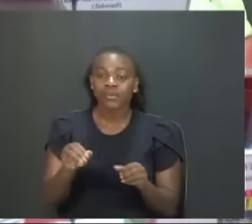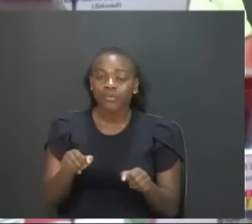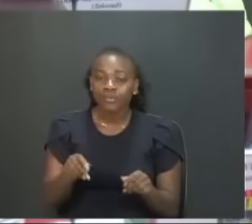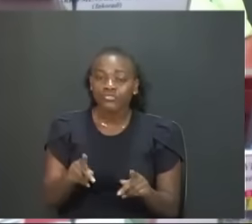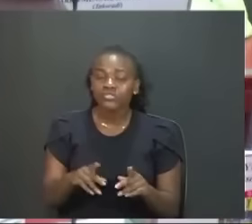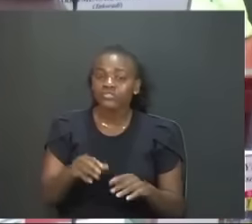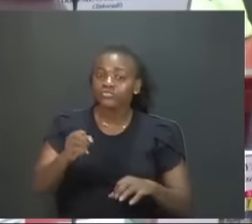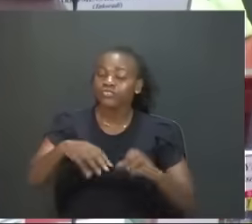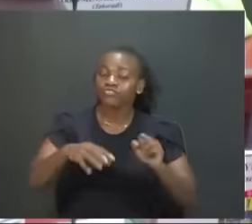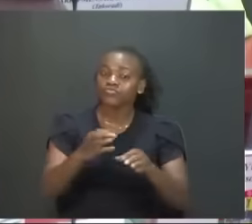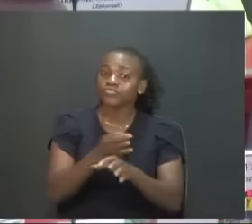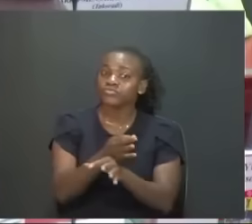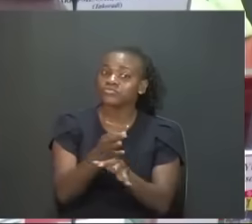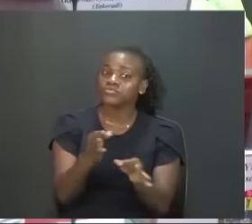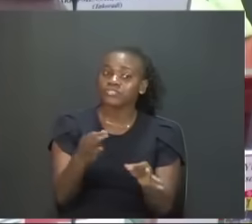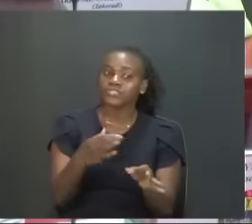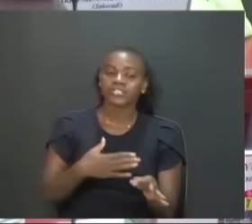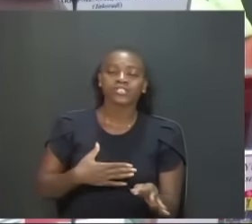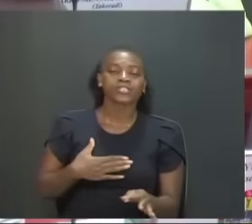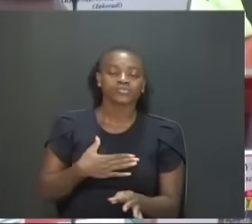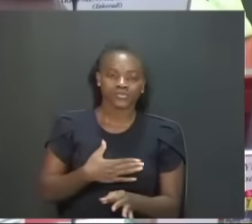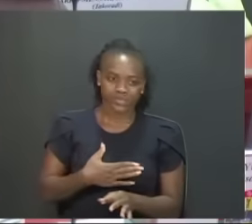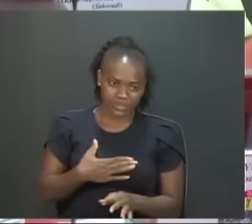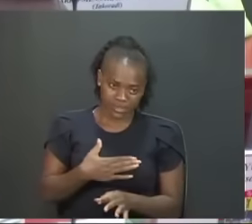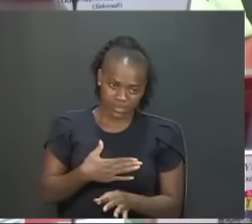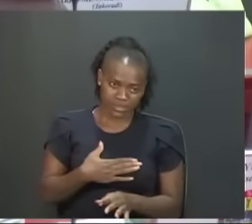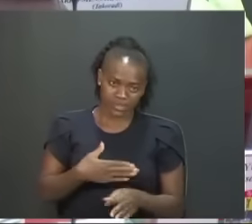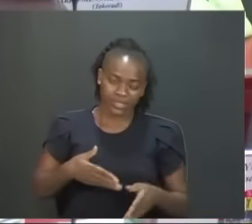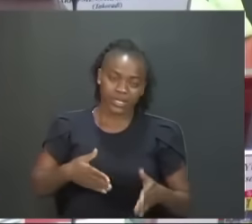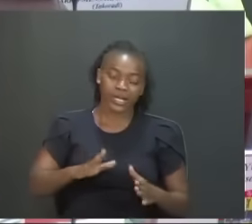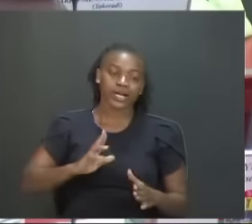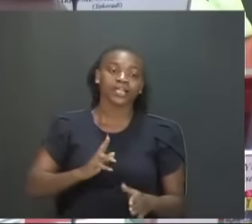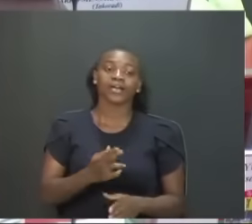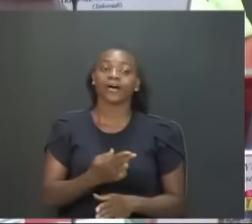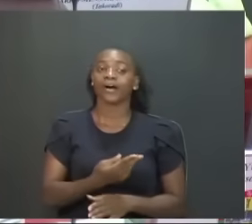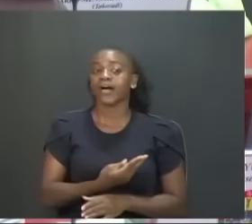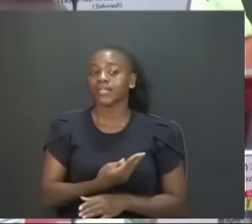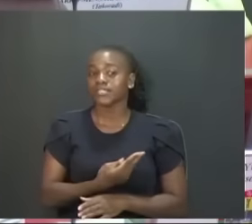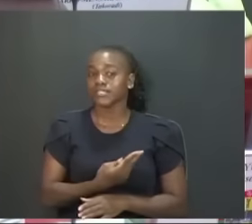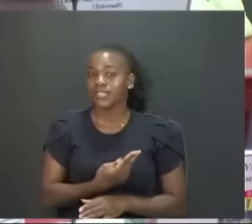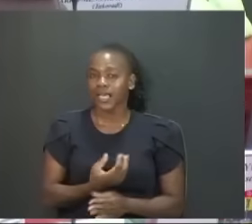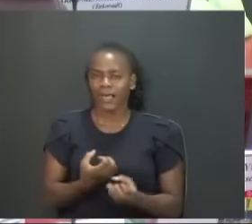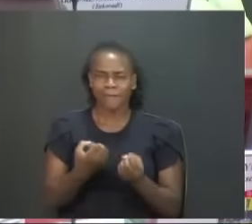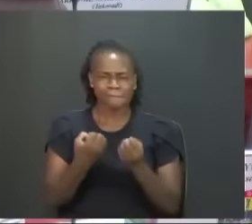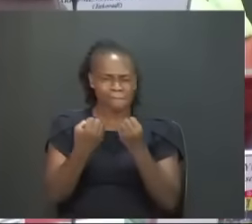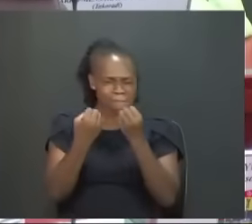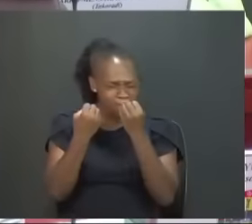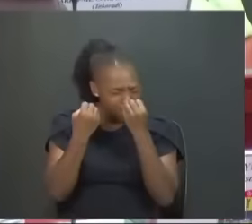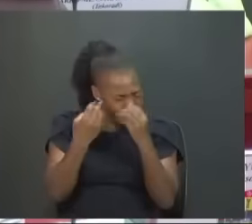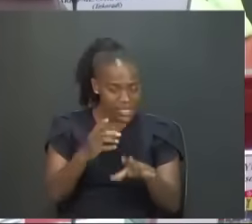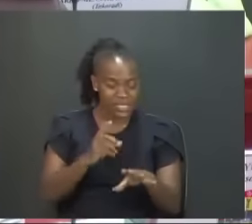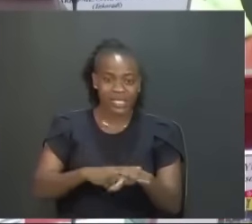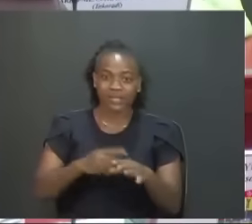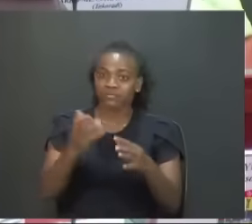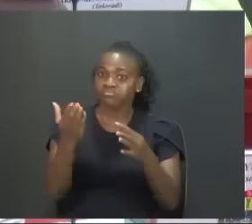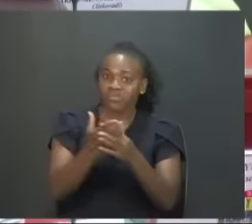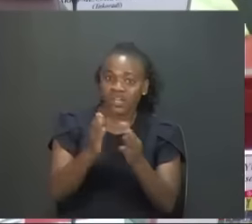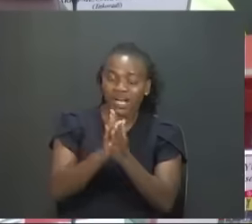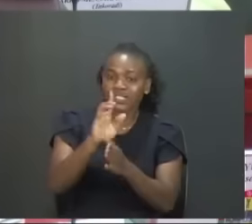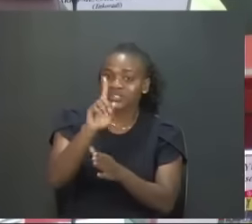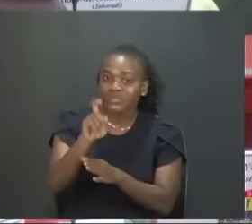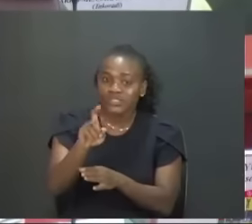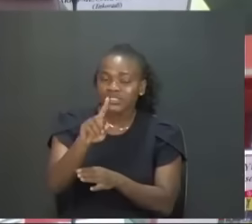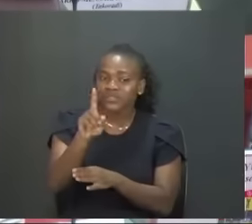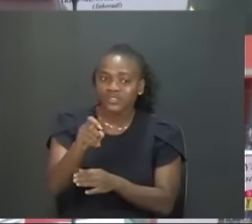submissions, please allow us also, because many times you interject with rhetorical questions,